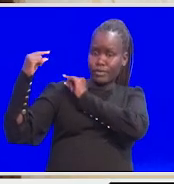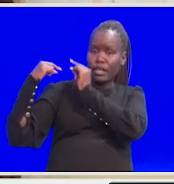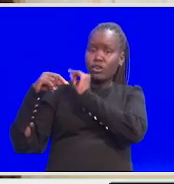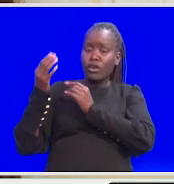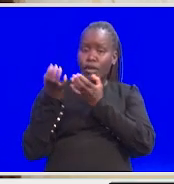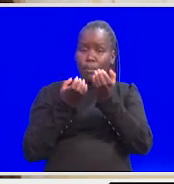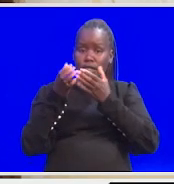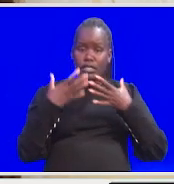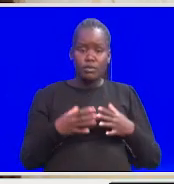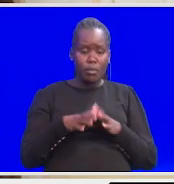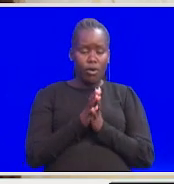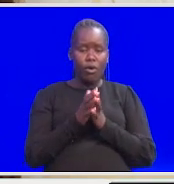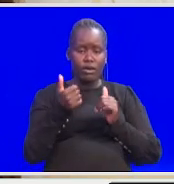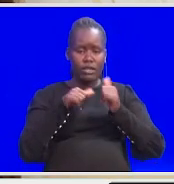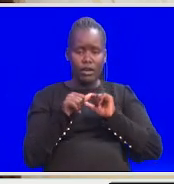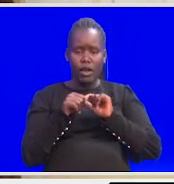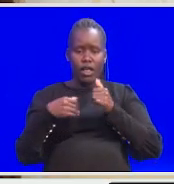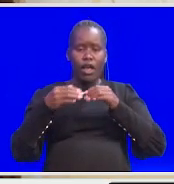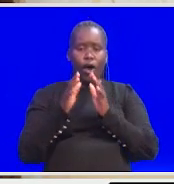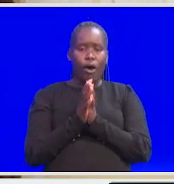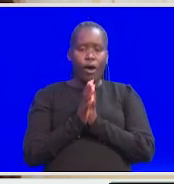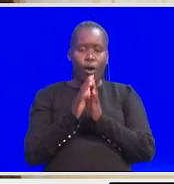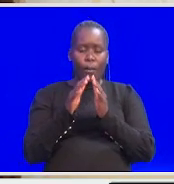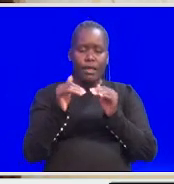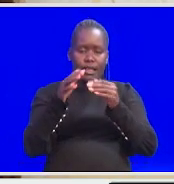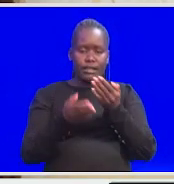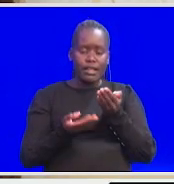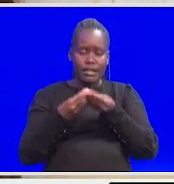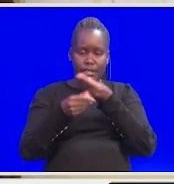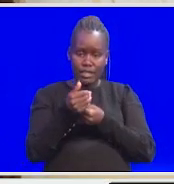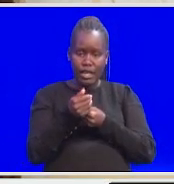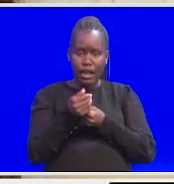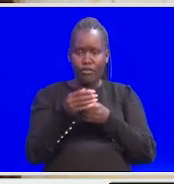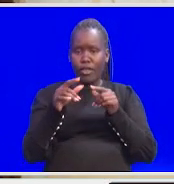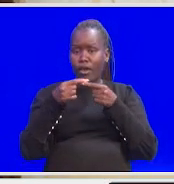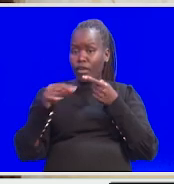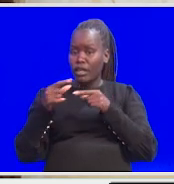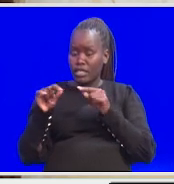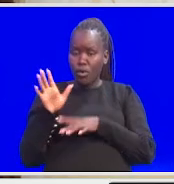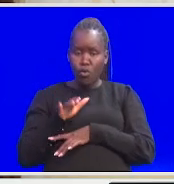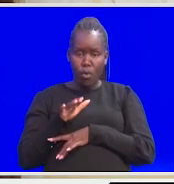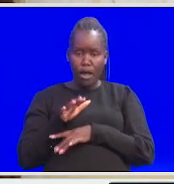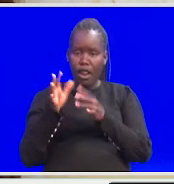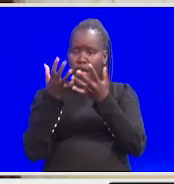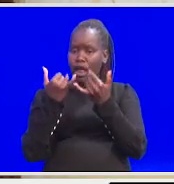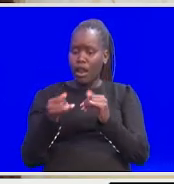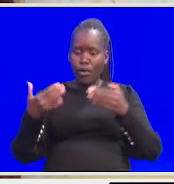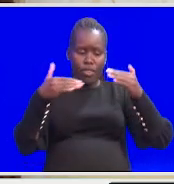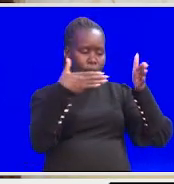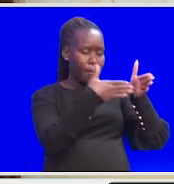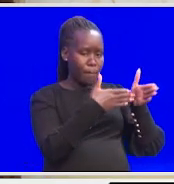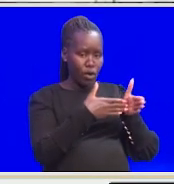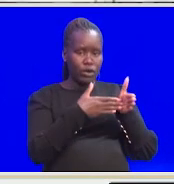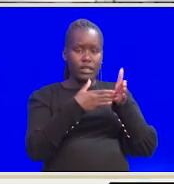traders, acting as the wholesale center for your local mama mboga. While the new kid on the block, Kangundo